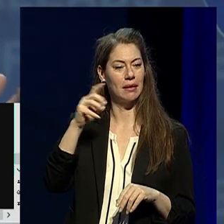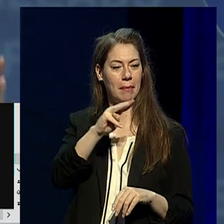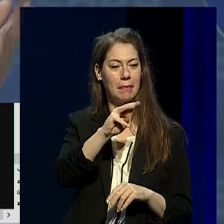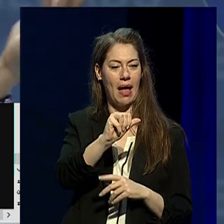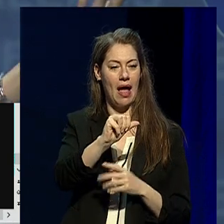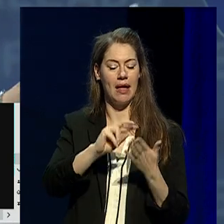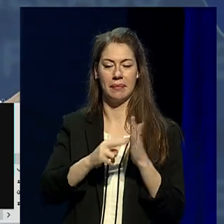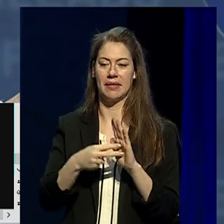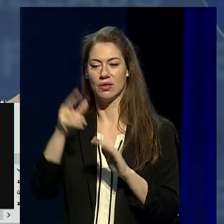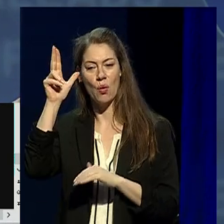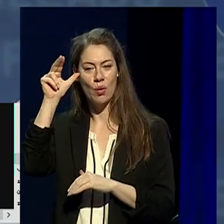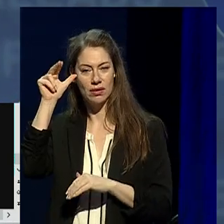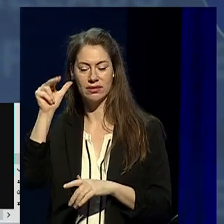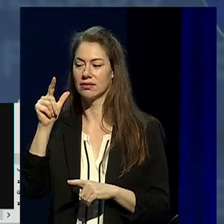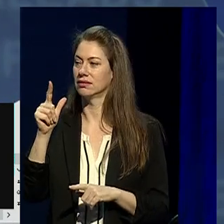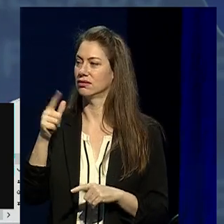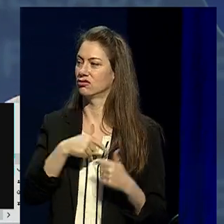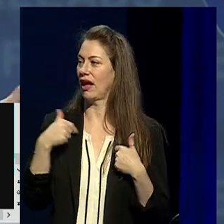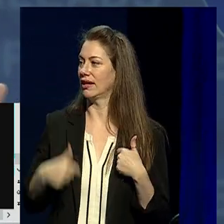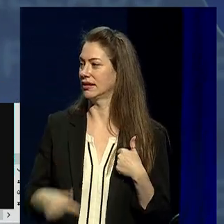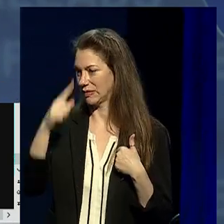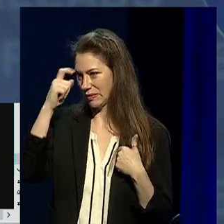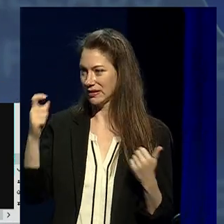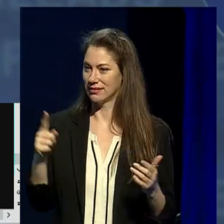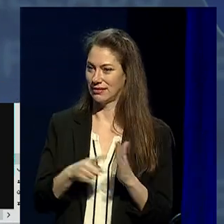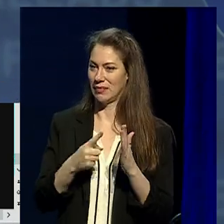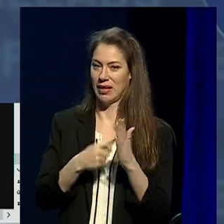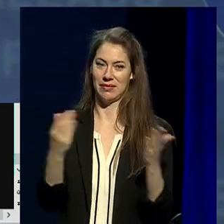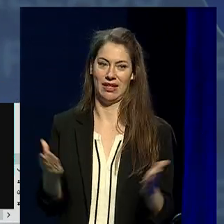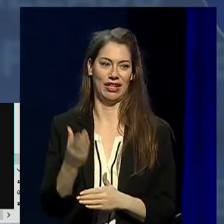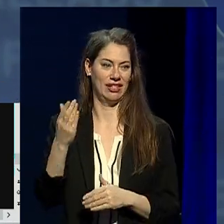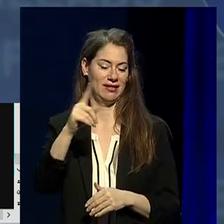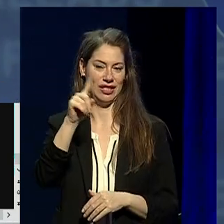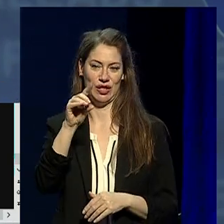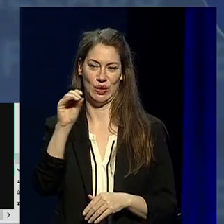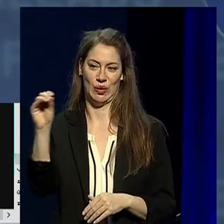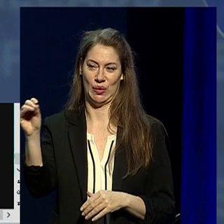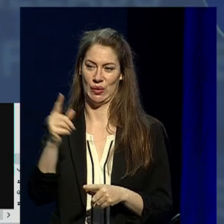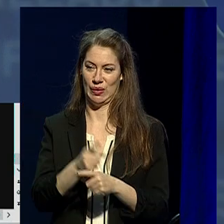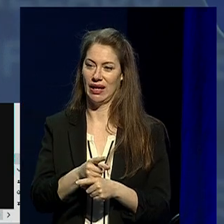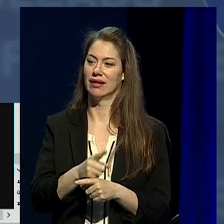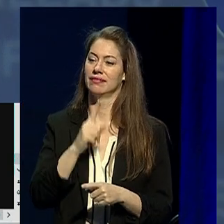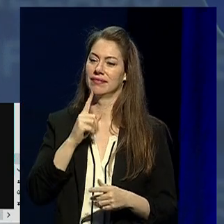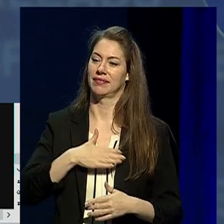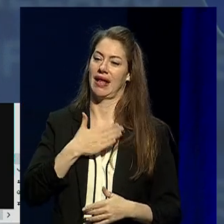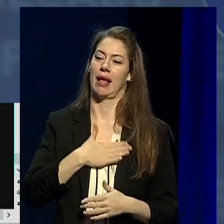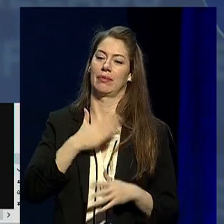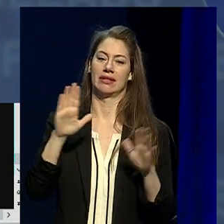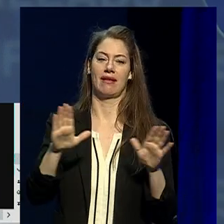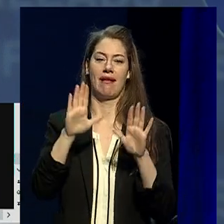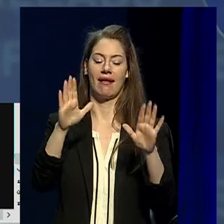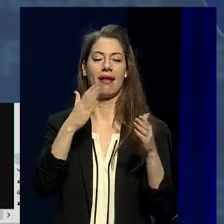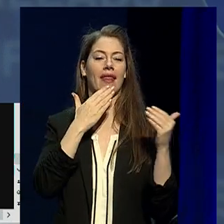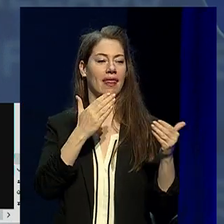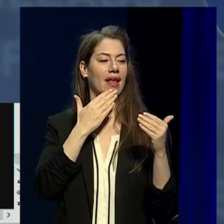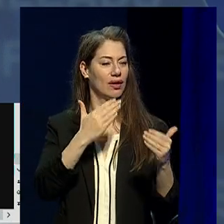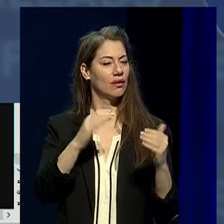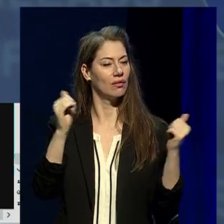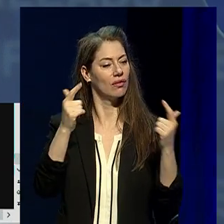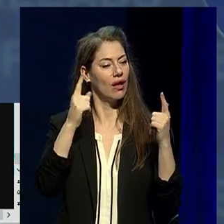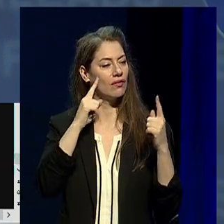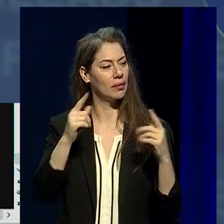Chinese, since, you know, this whole thing is a zoo sometimes, right? But happy Sunday. Thank you, brothers and sisters,